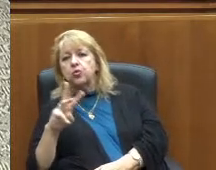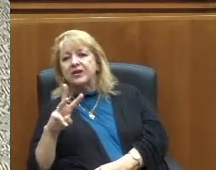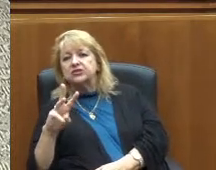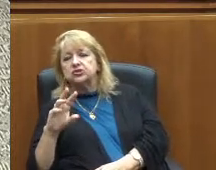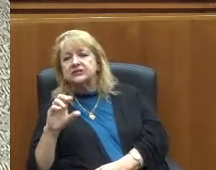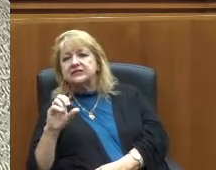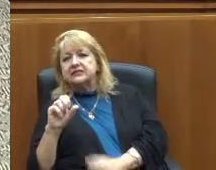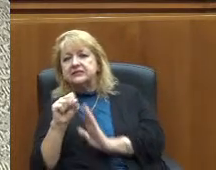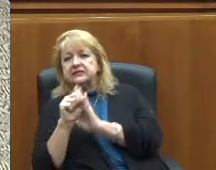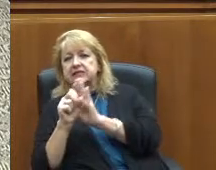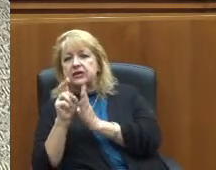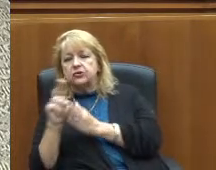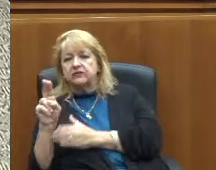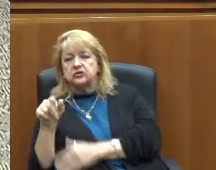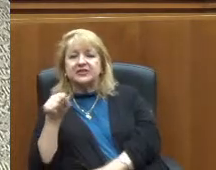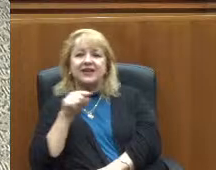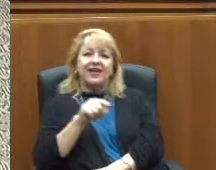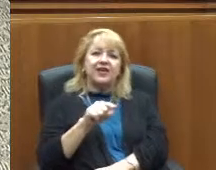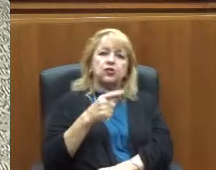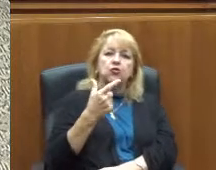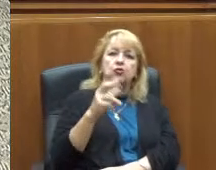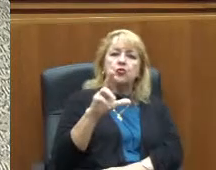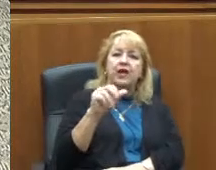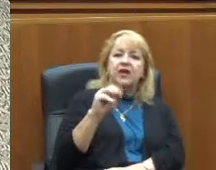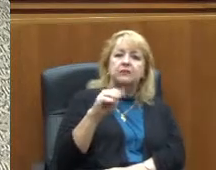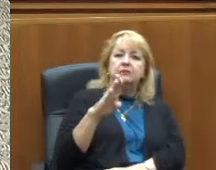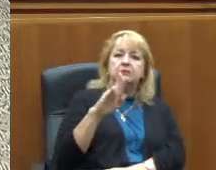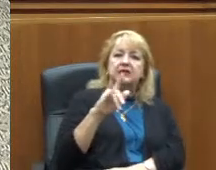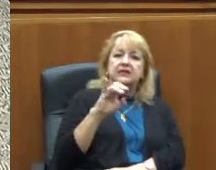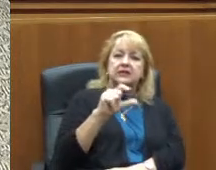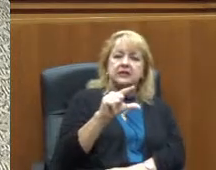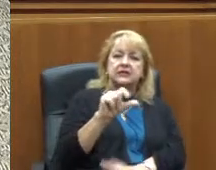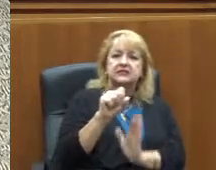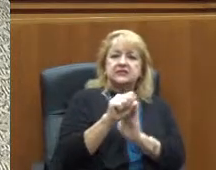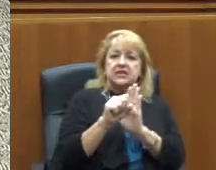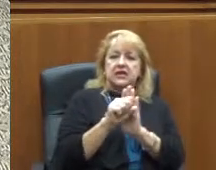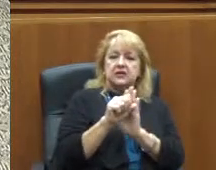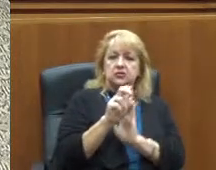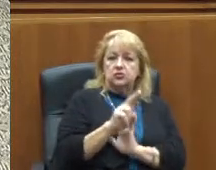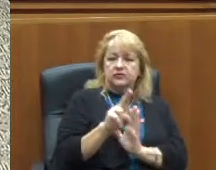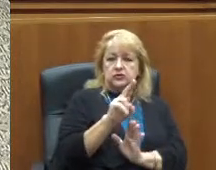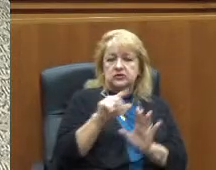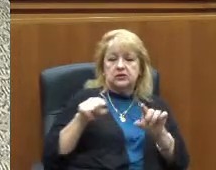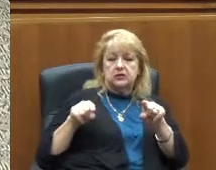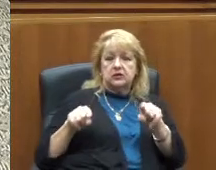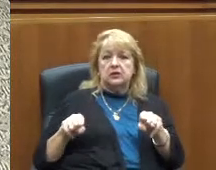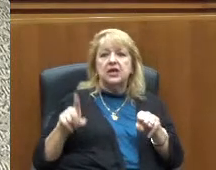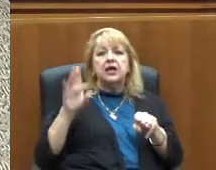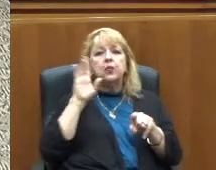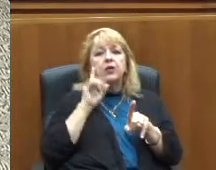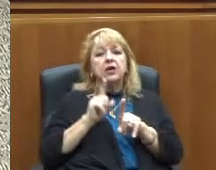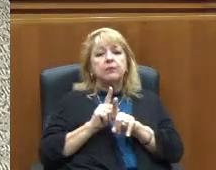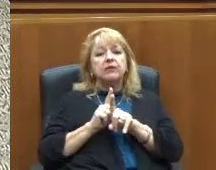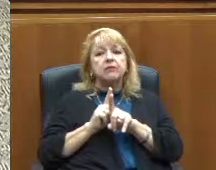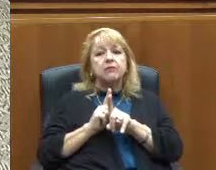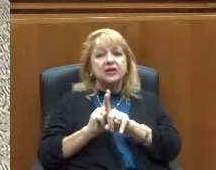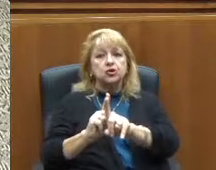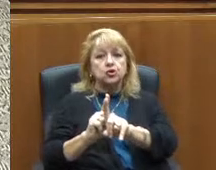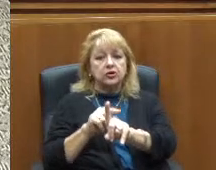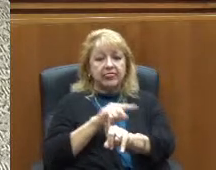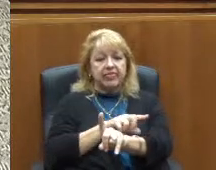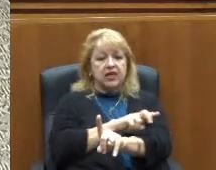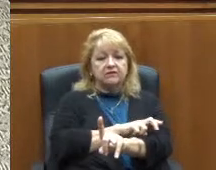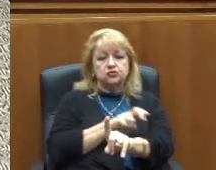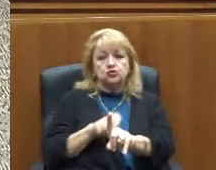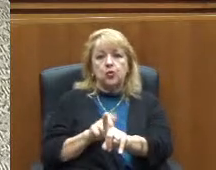University. These African American males that are majoring in education will be mentored for their 4 years, and we will continue